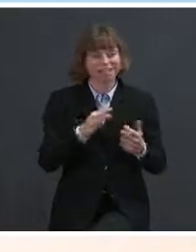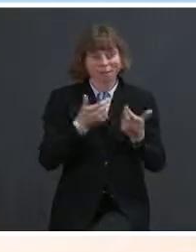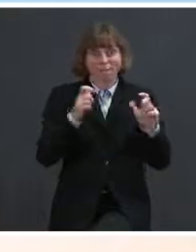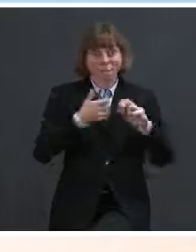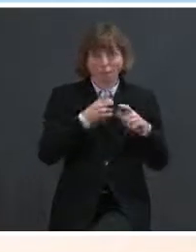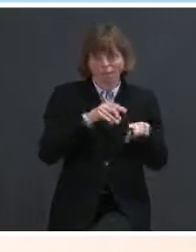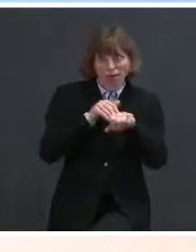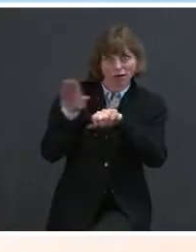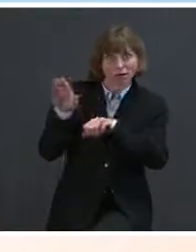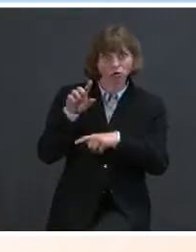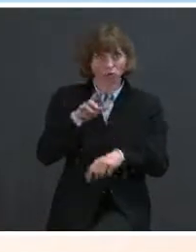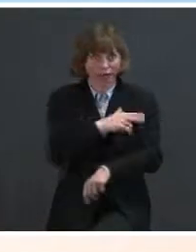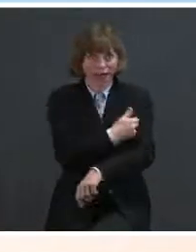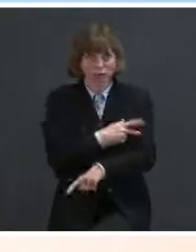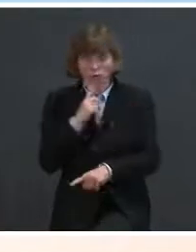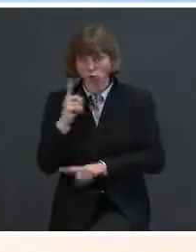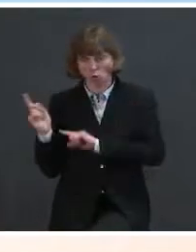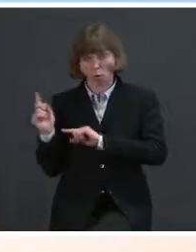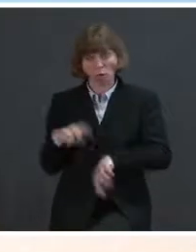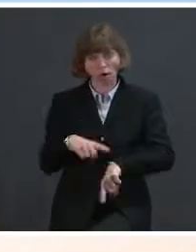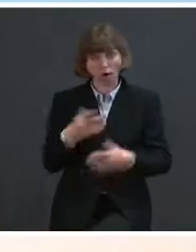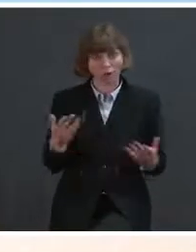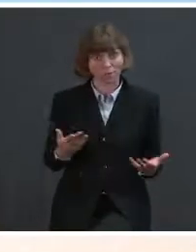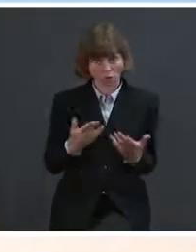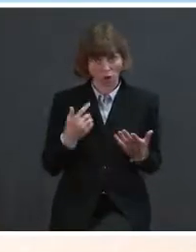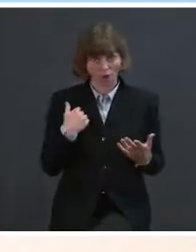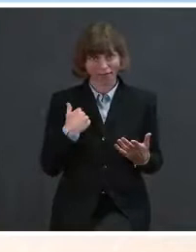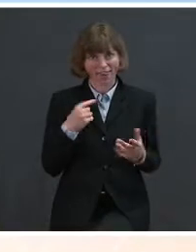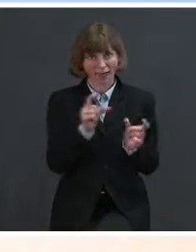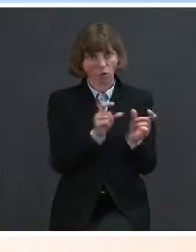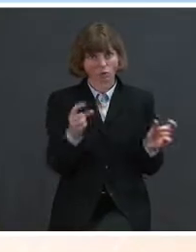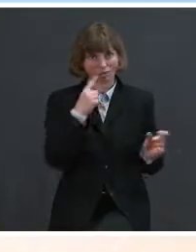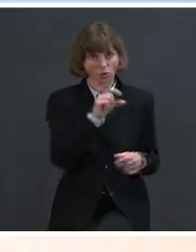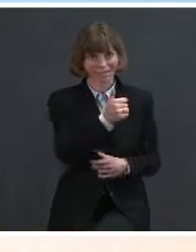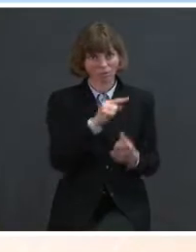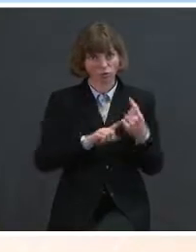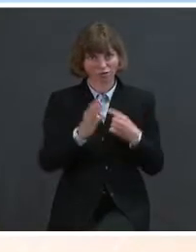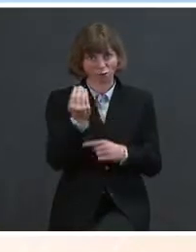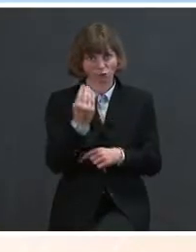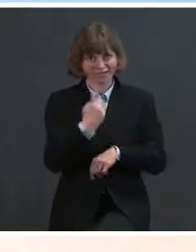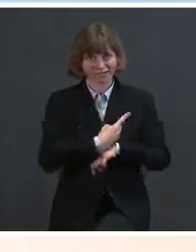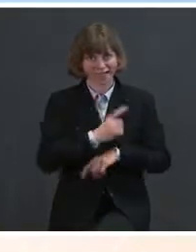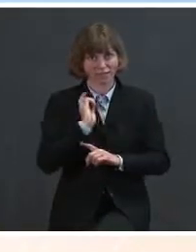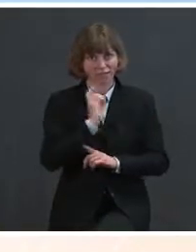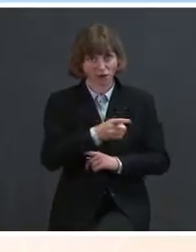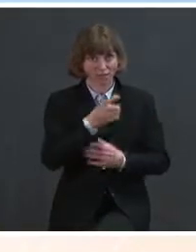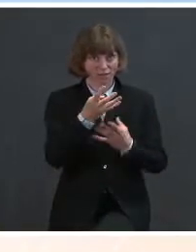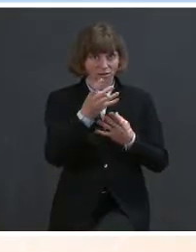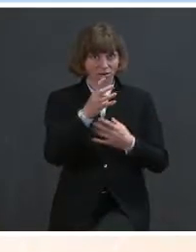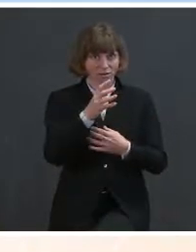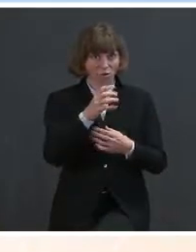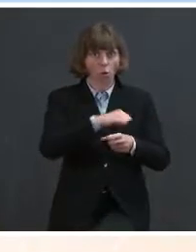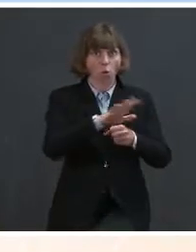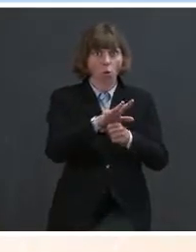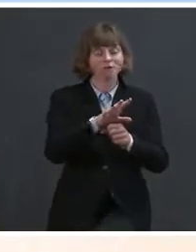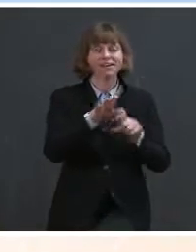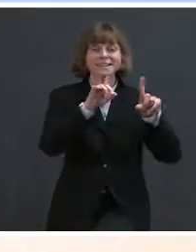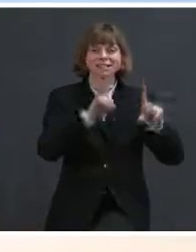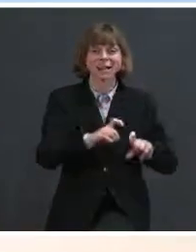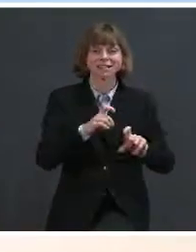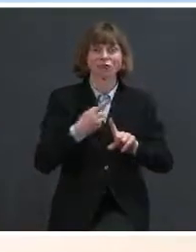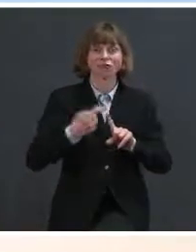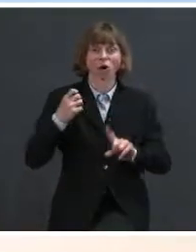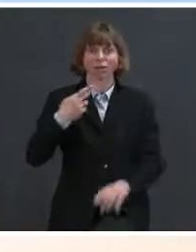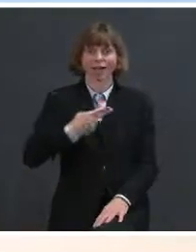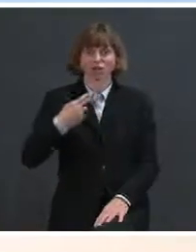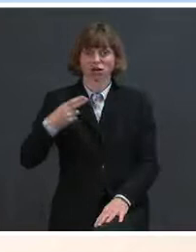child is released into ORR custody, they quarantine for 10 to 14 days and receive COVID testing through HHS. Those who